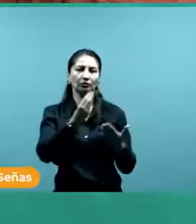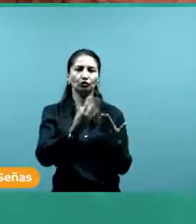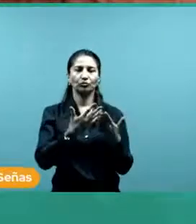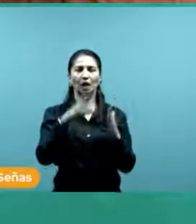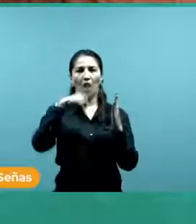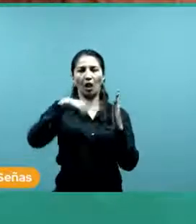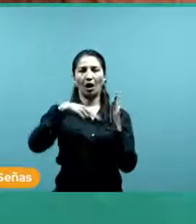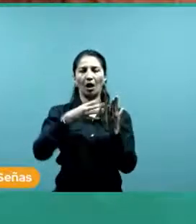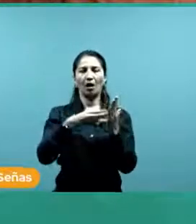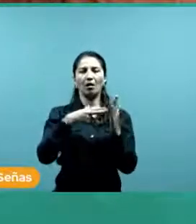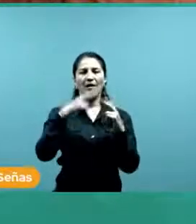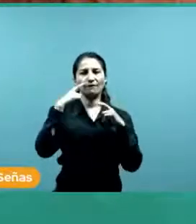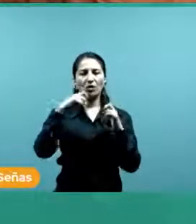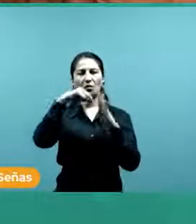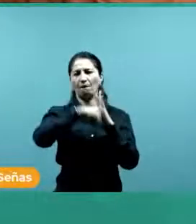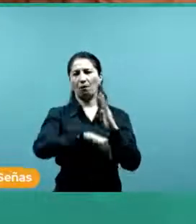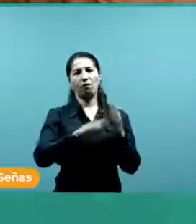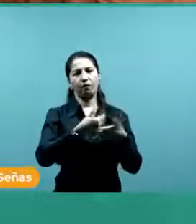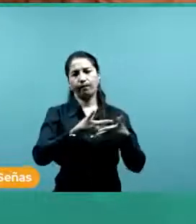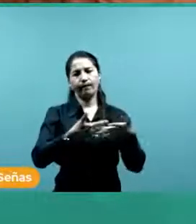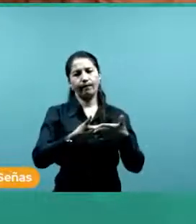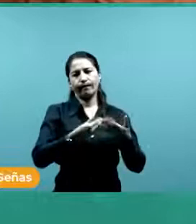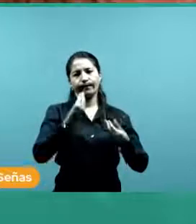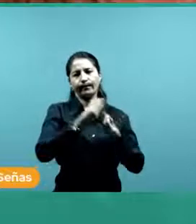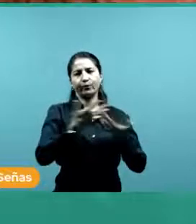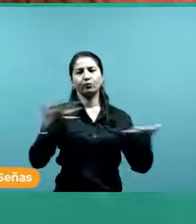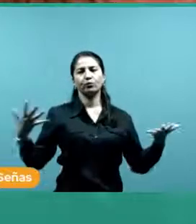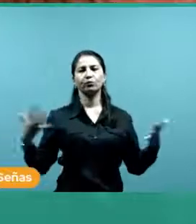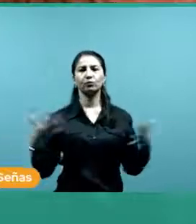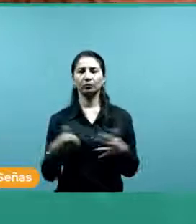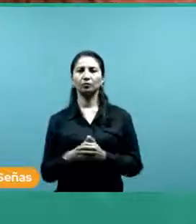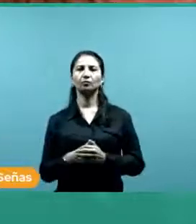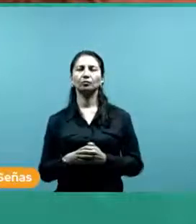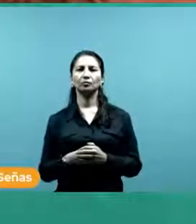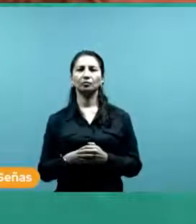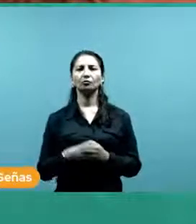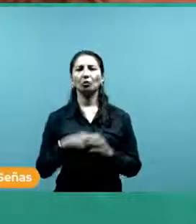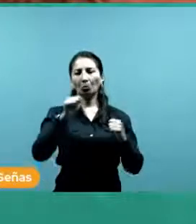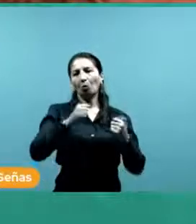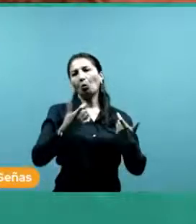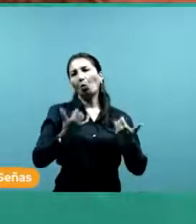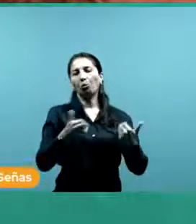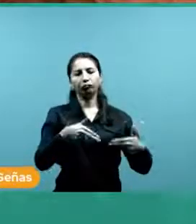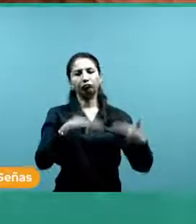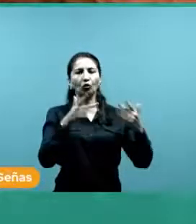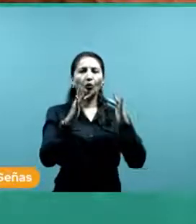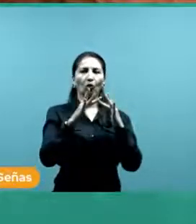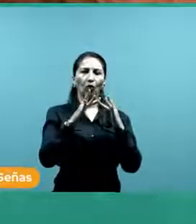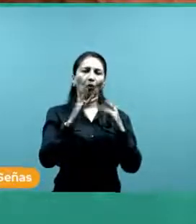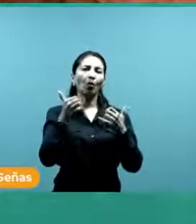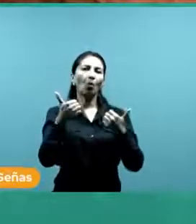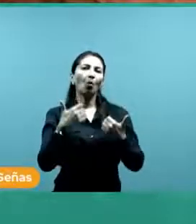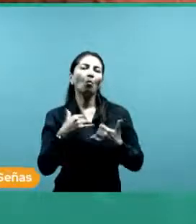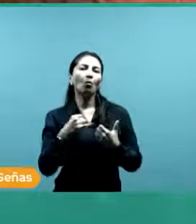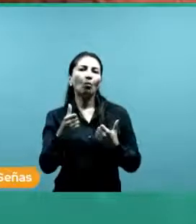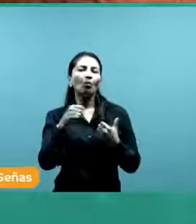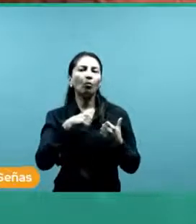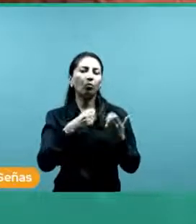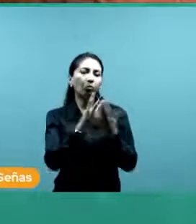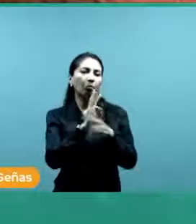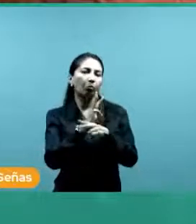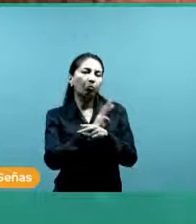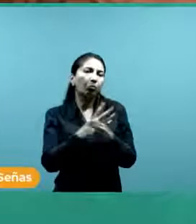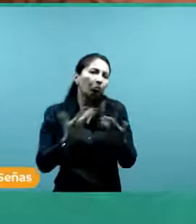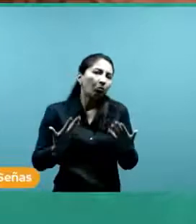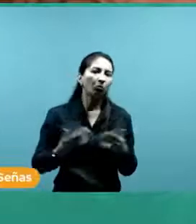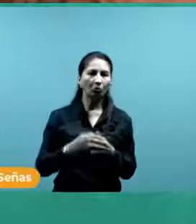need to find a way to contact us and we can publish articles about your work. Que nosotros publiquemos los